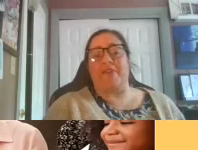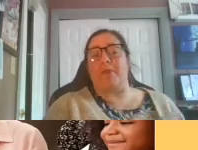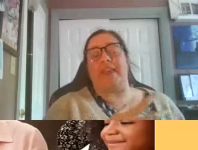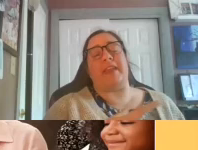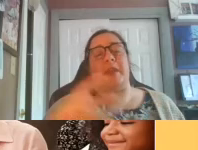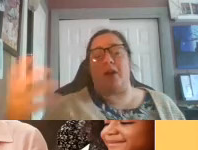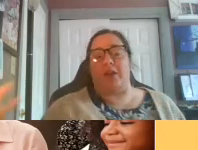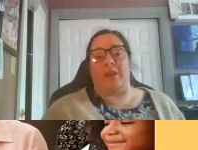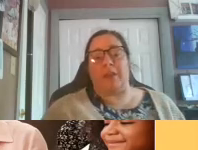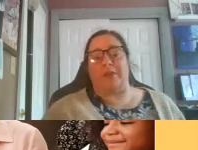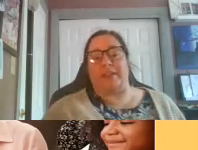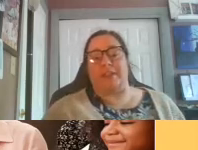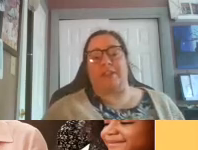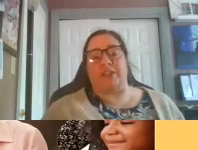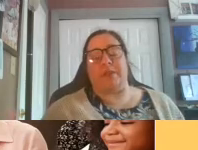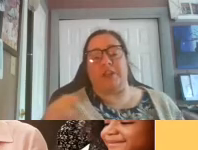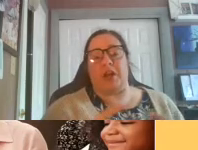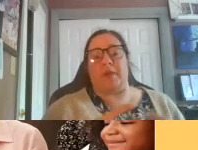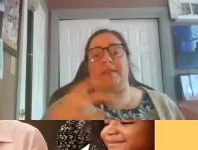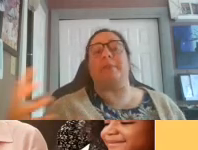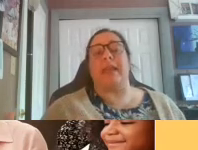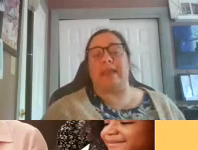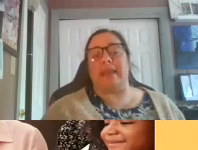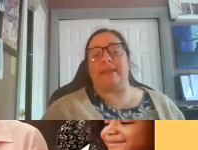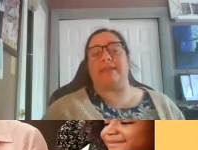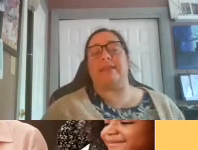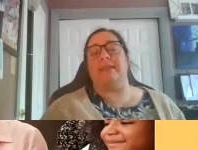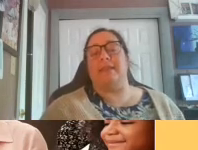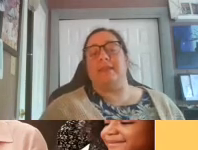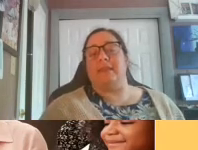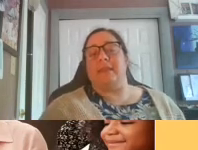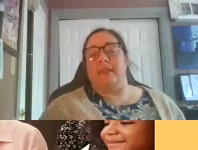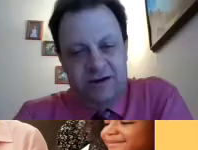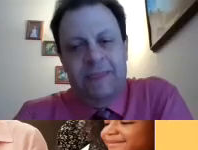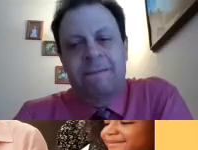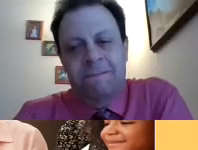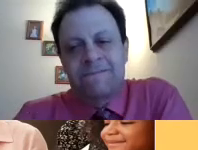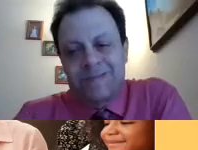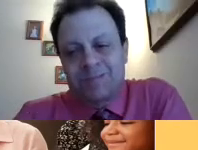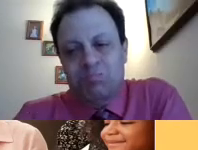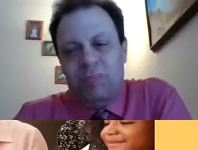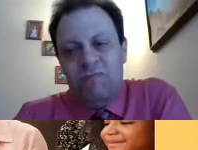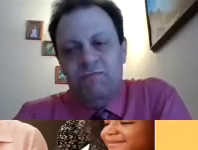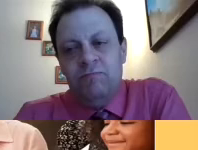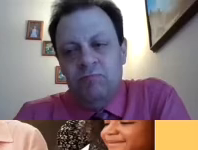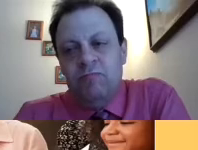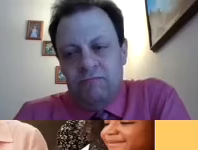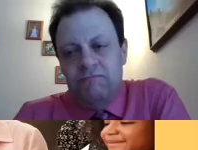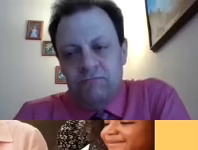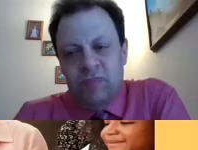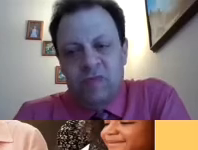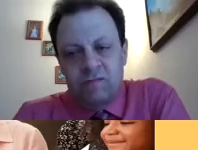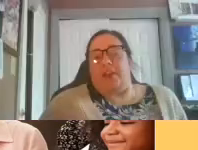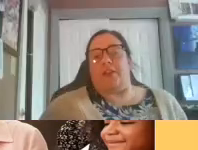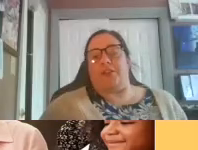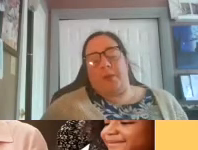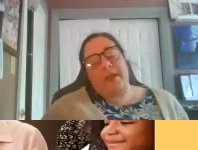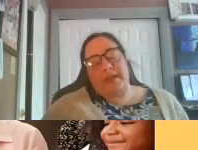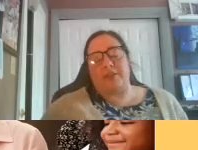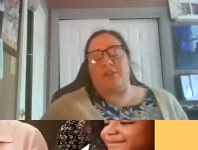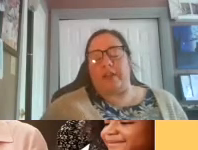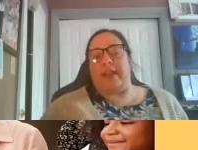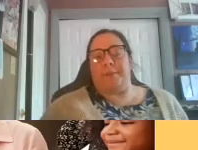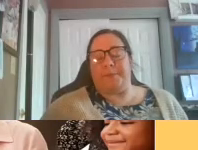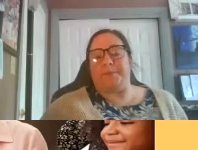they live, but they can make all of their other decisions. So it's not always a blanket, correct, decisional capacity decision either.